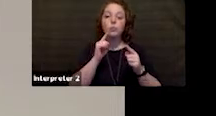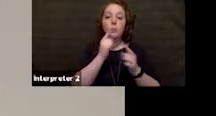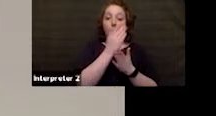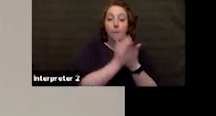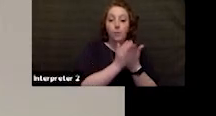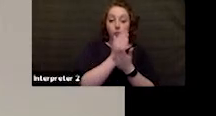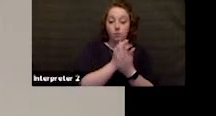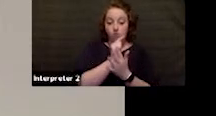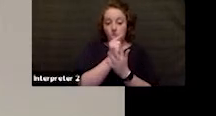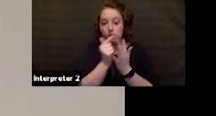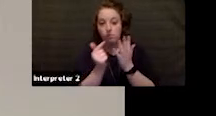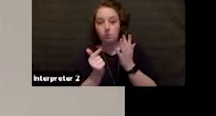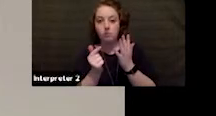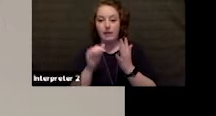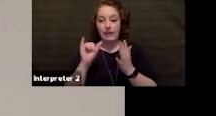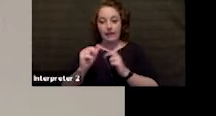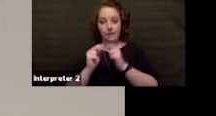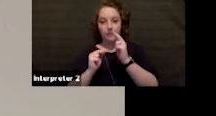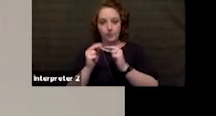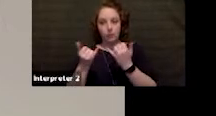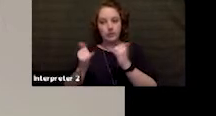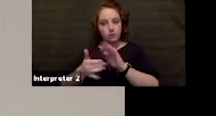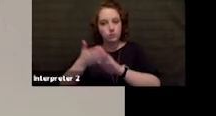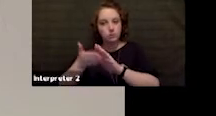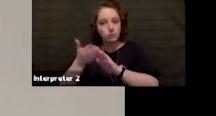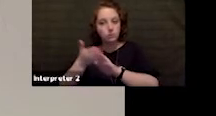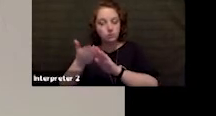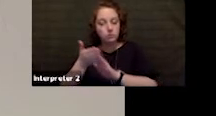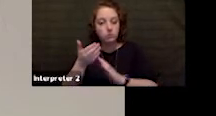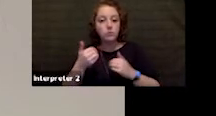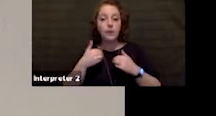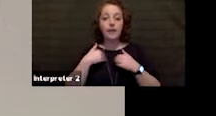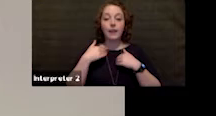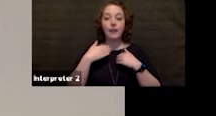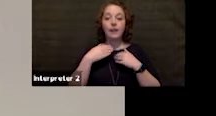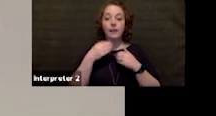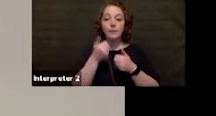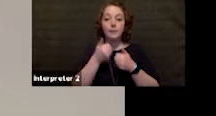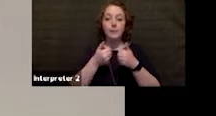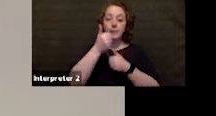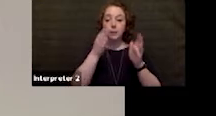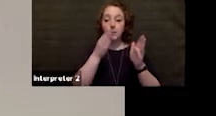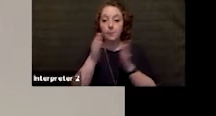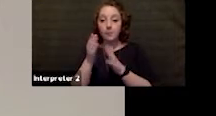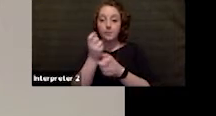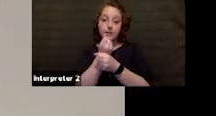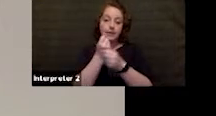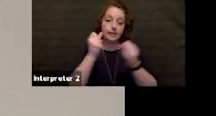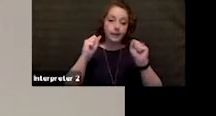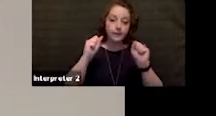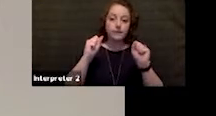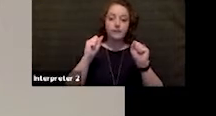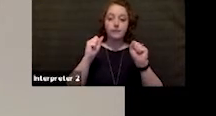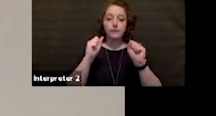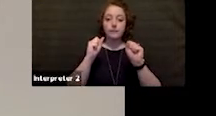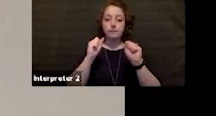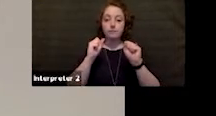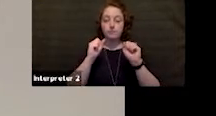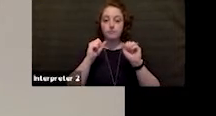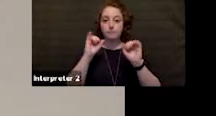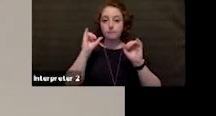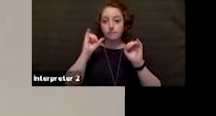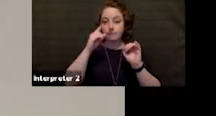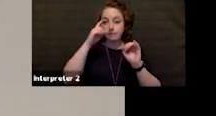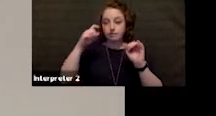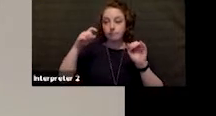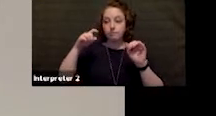to the process. So there was master planning, and safety and security was a really high priority because of all the activity, as